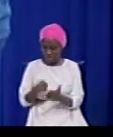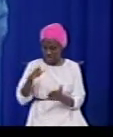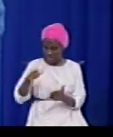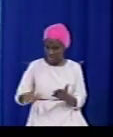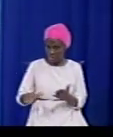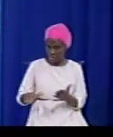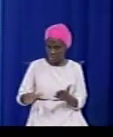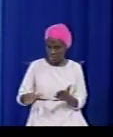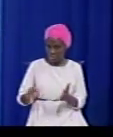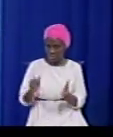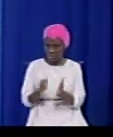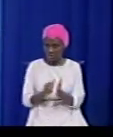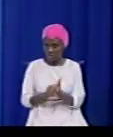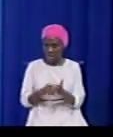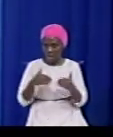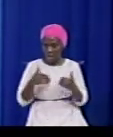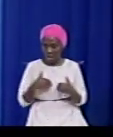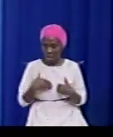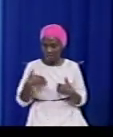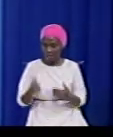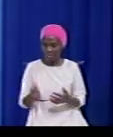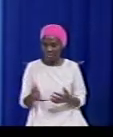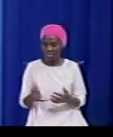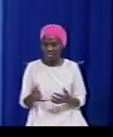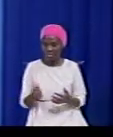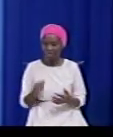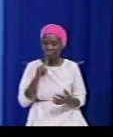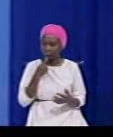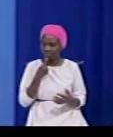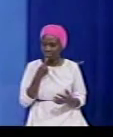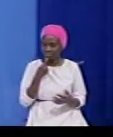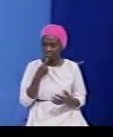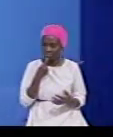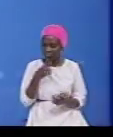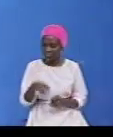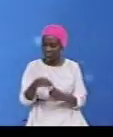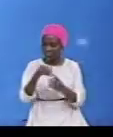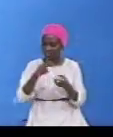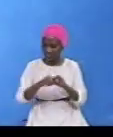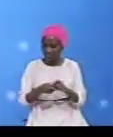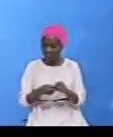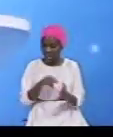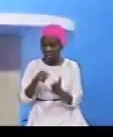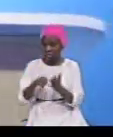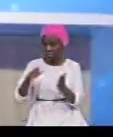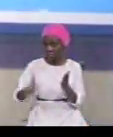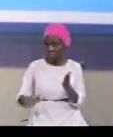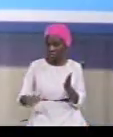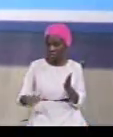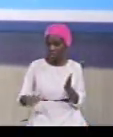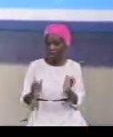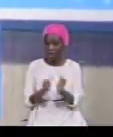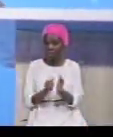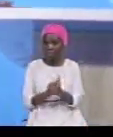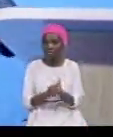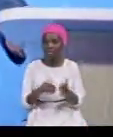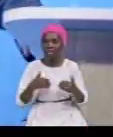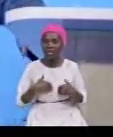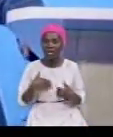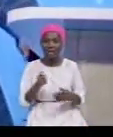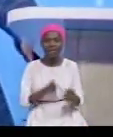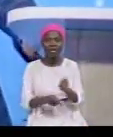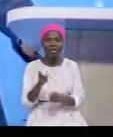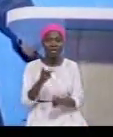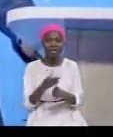child that had a peculiar problem, this particular child that had a kind of problem I've